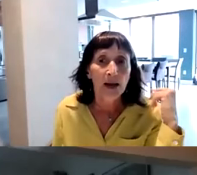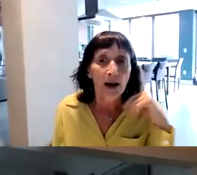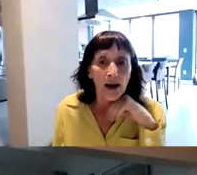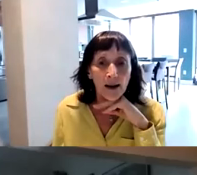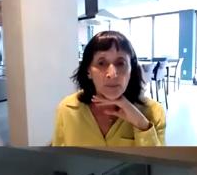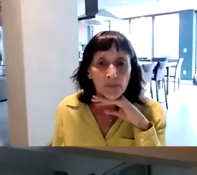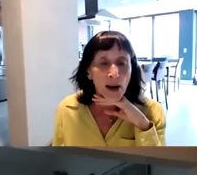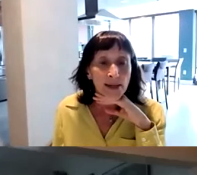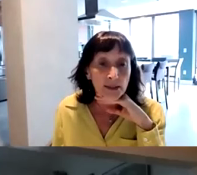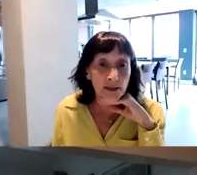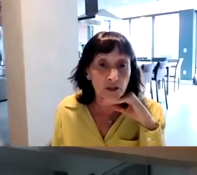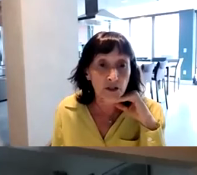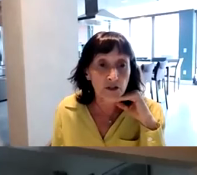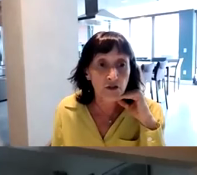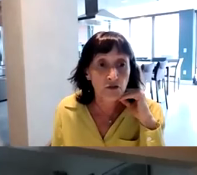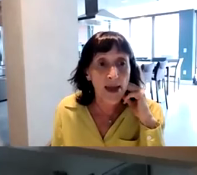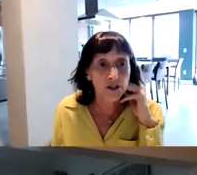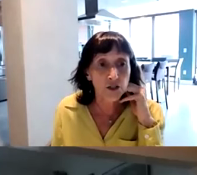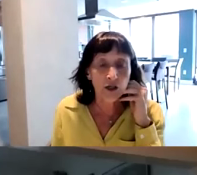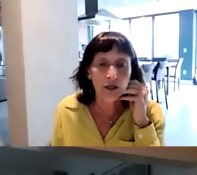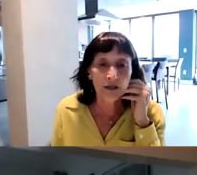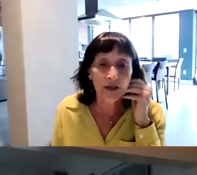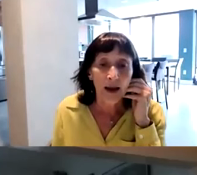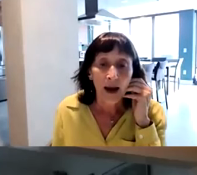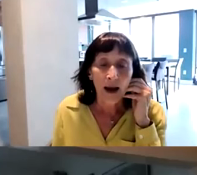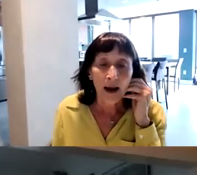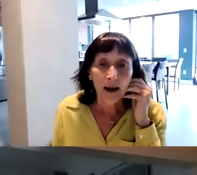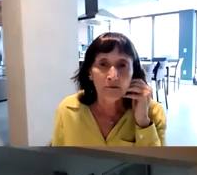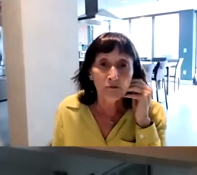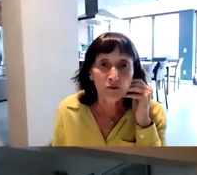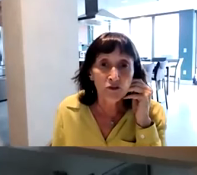some regulation strategies,